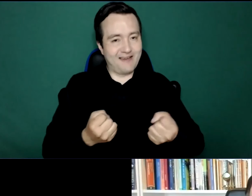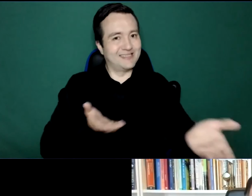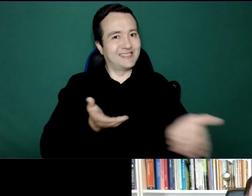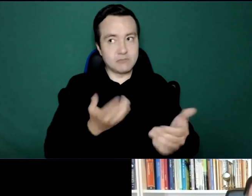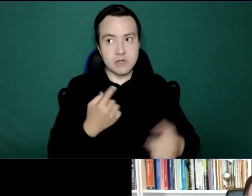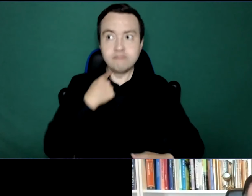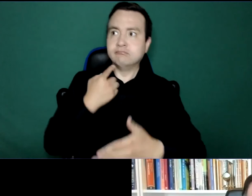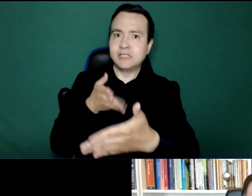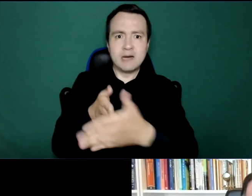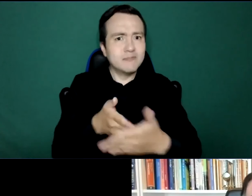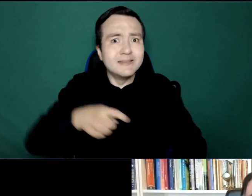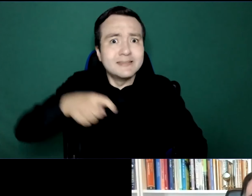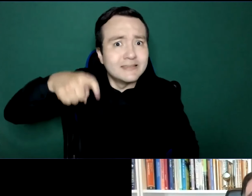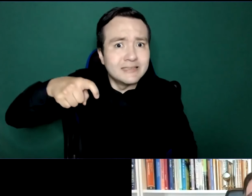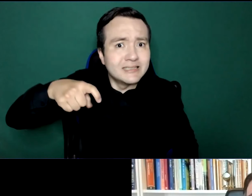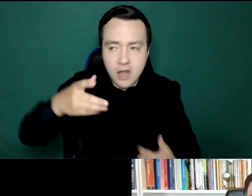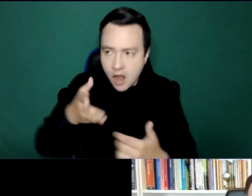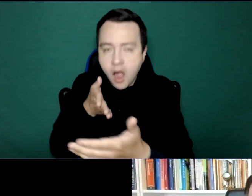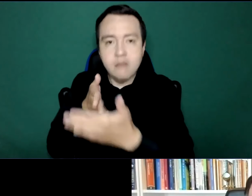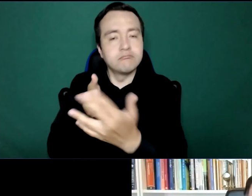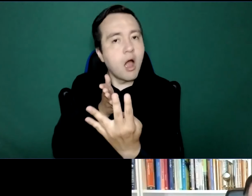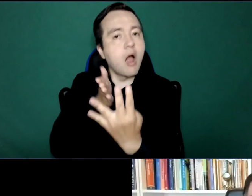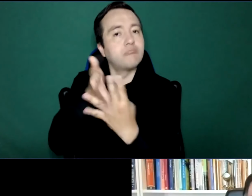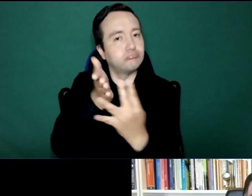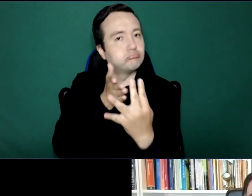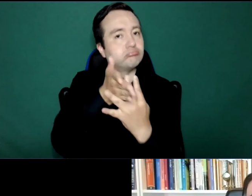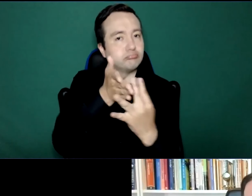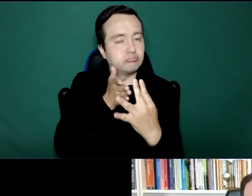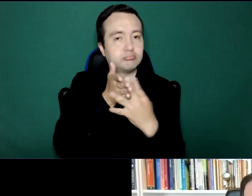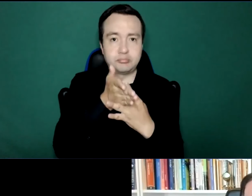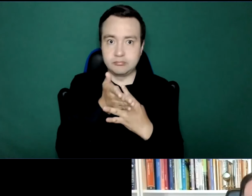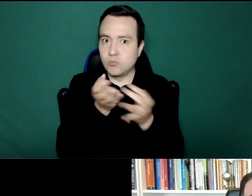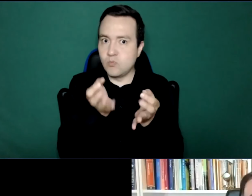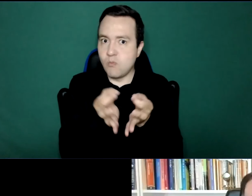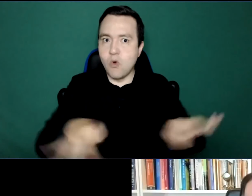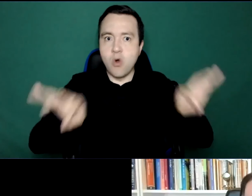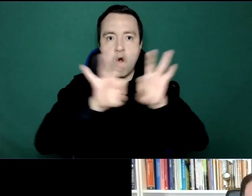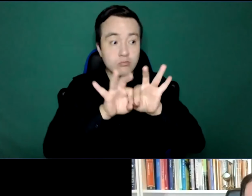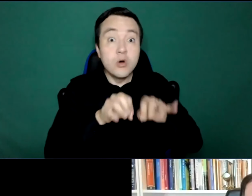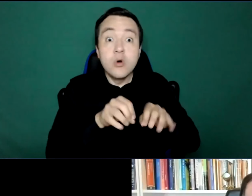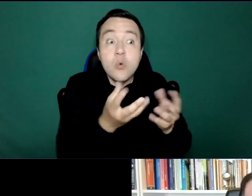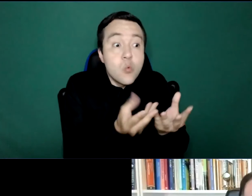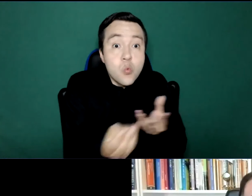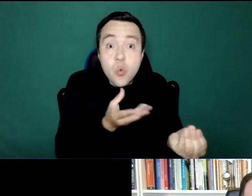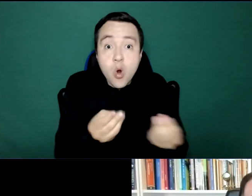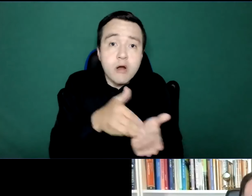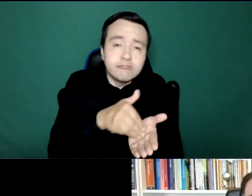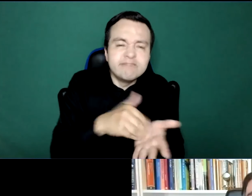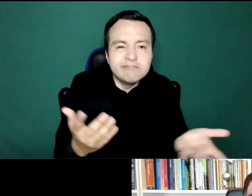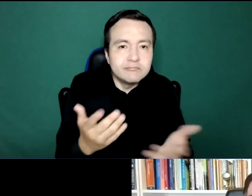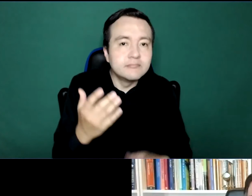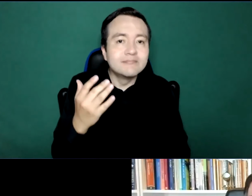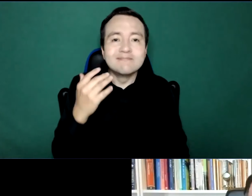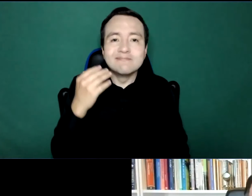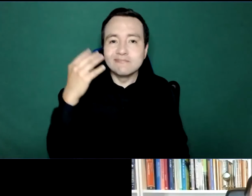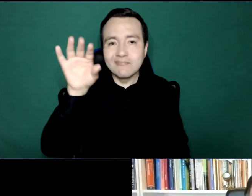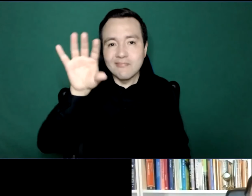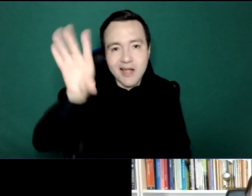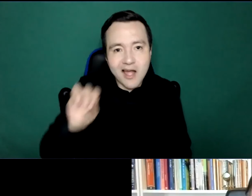needed. This is very important, particularly for some of the most vulnerable groups, such as